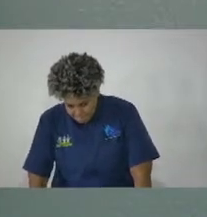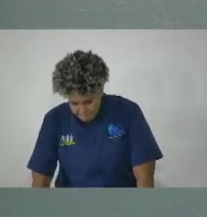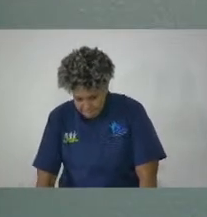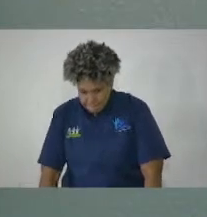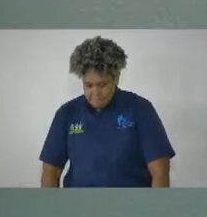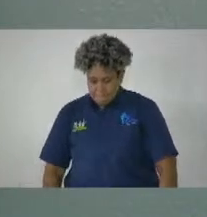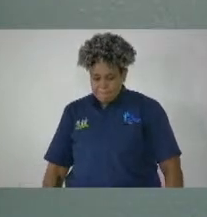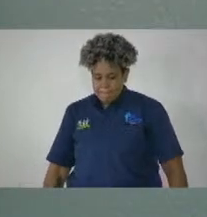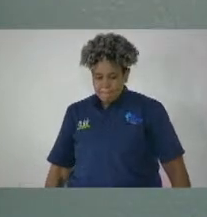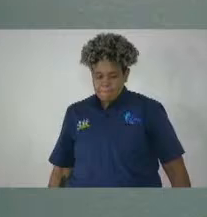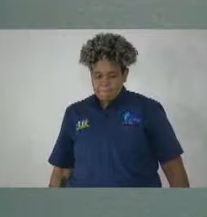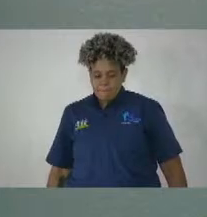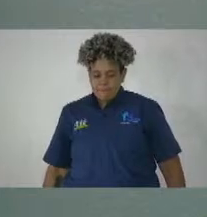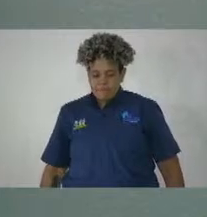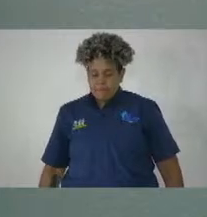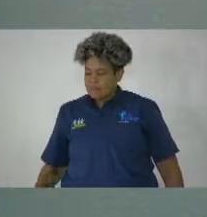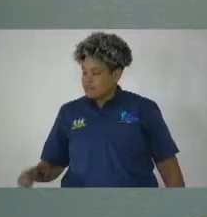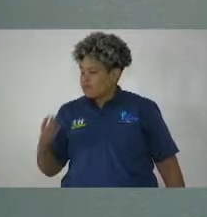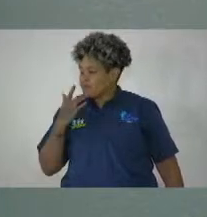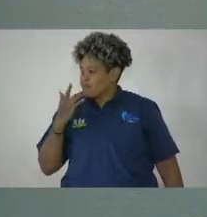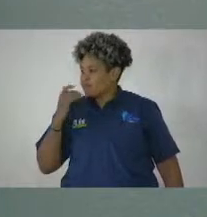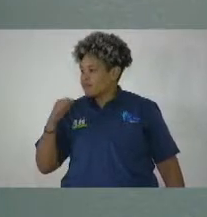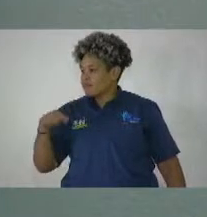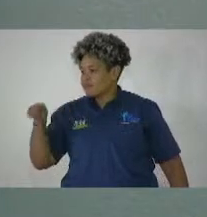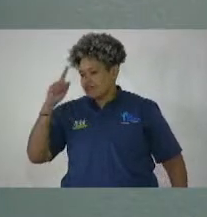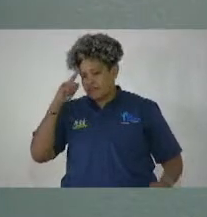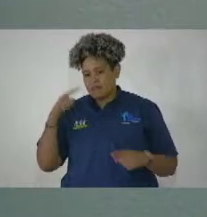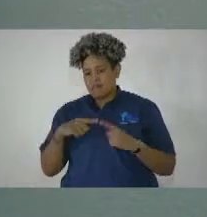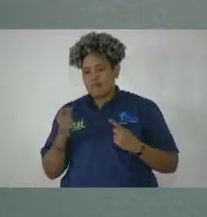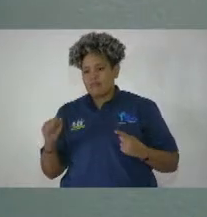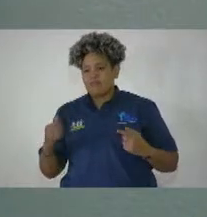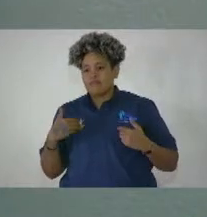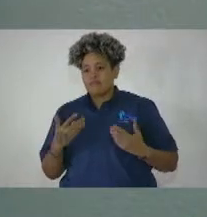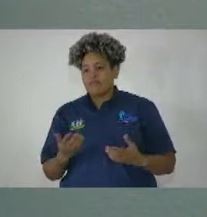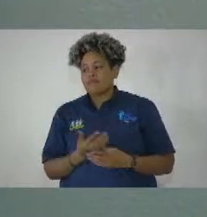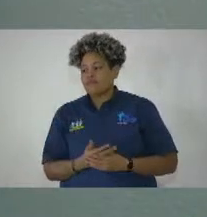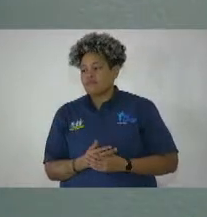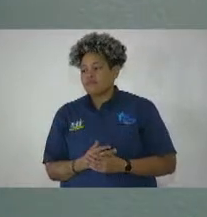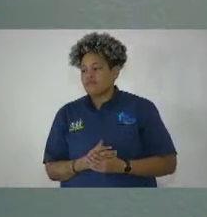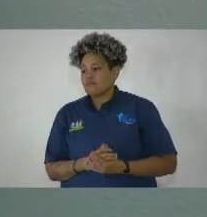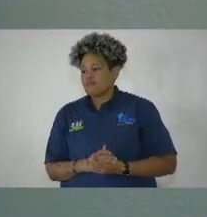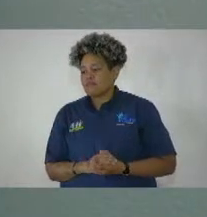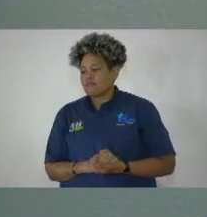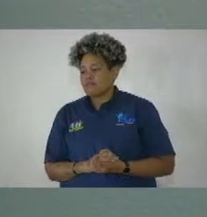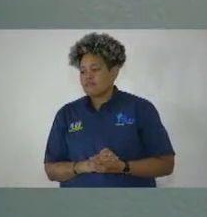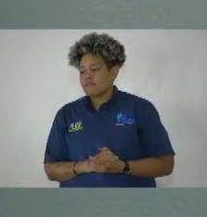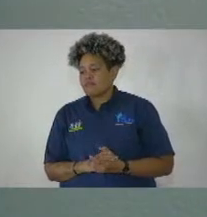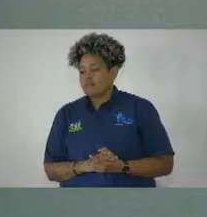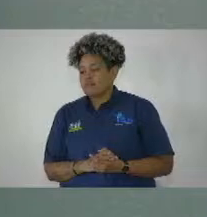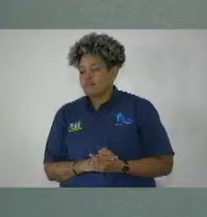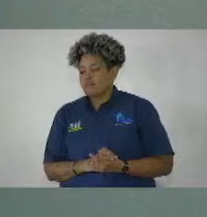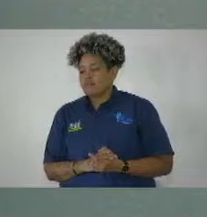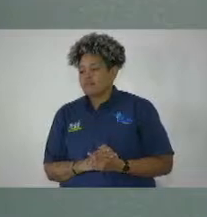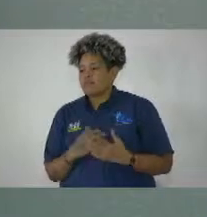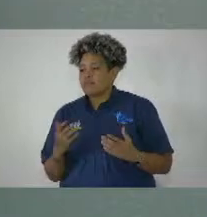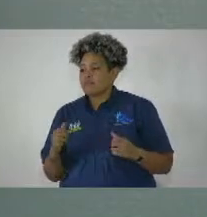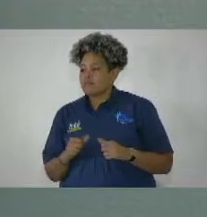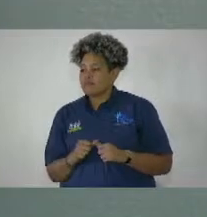complete your presentation. Those in favor? Those against? The ayes have it. You may continue,